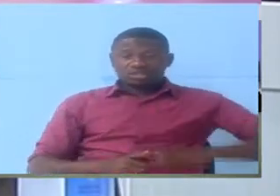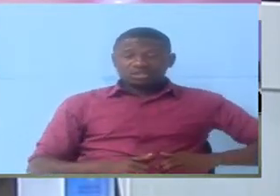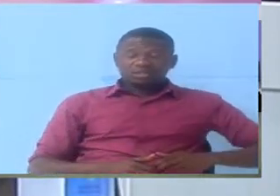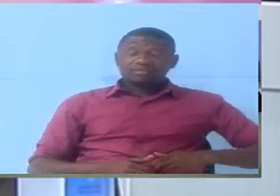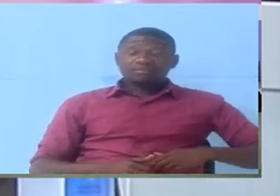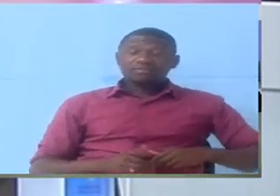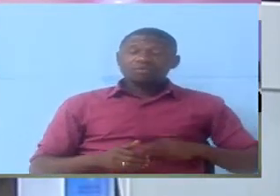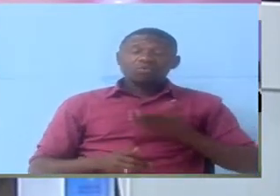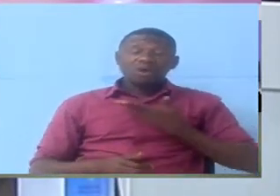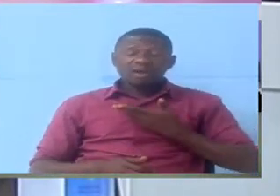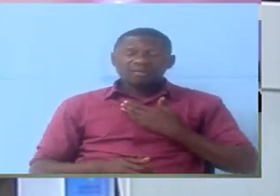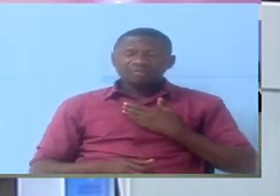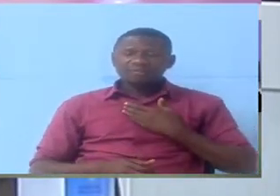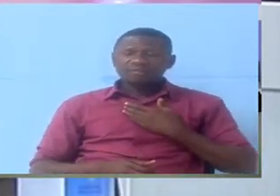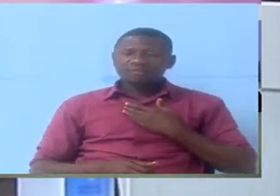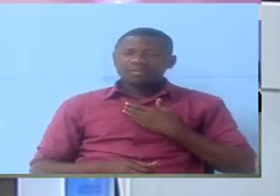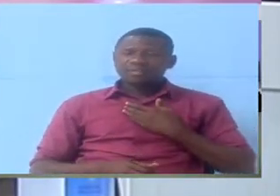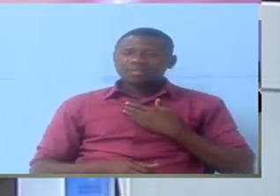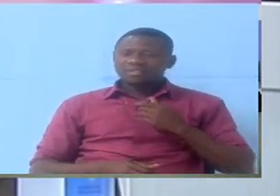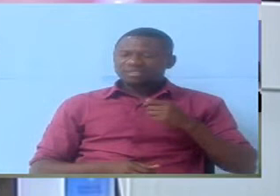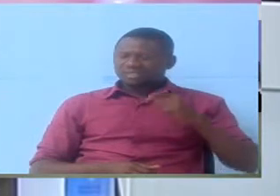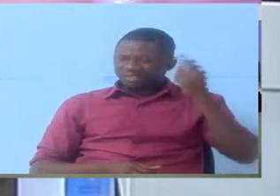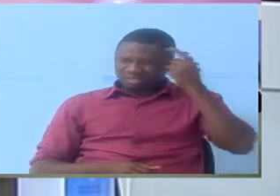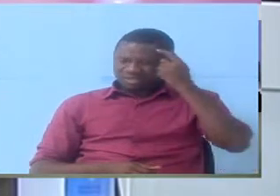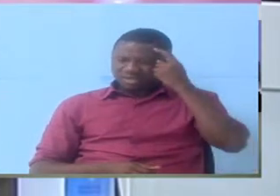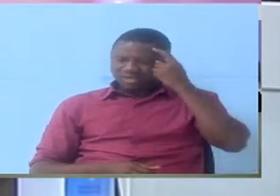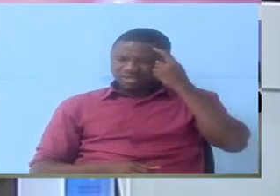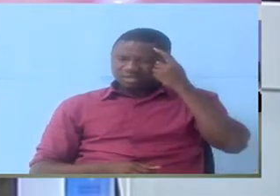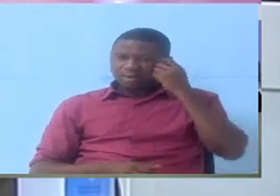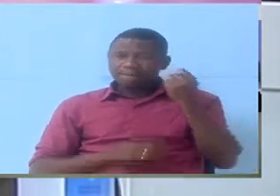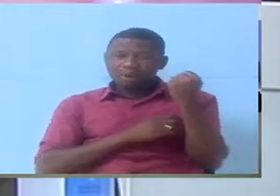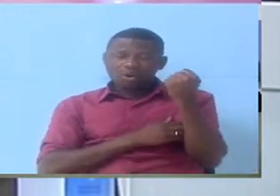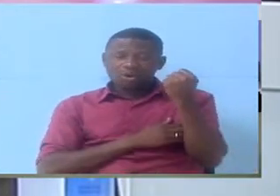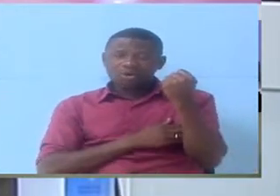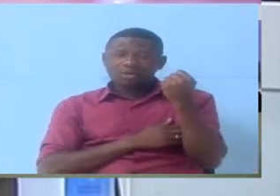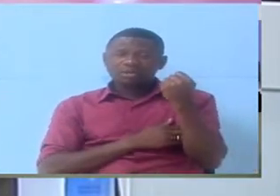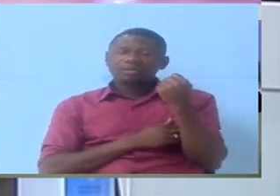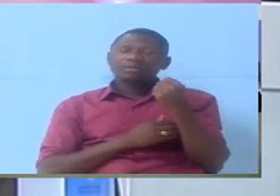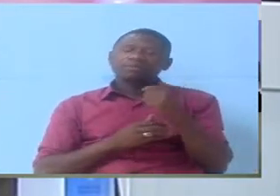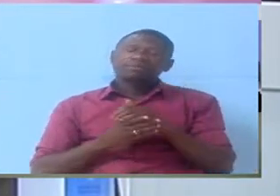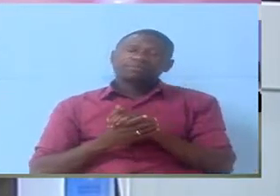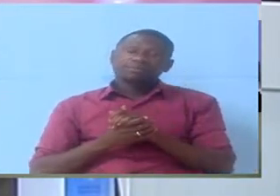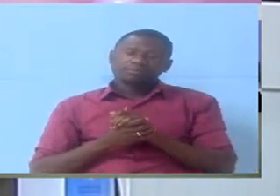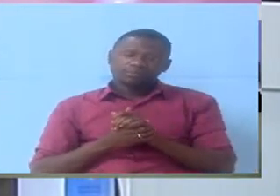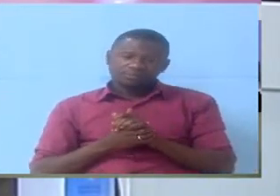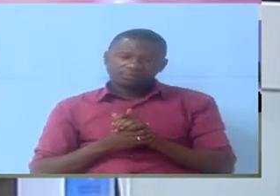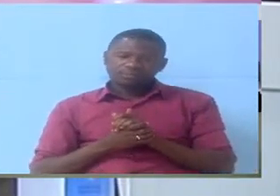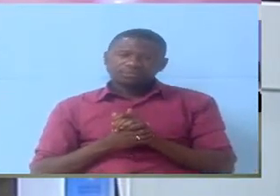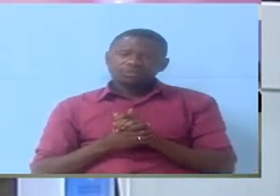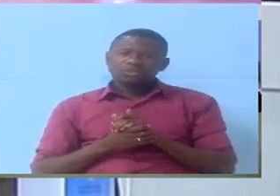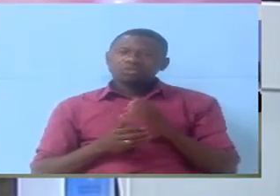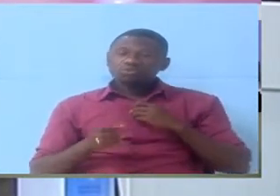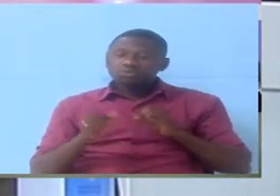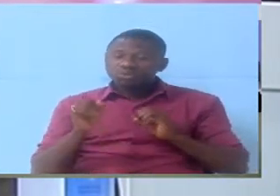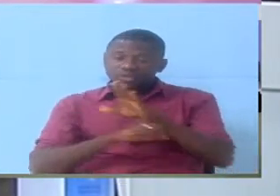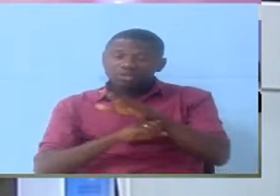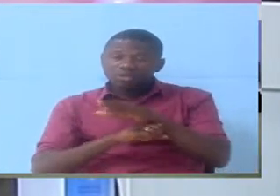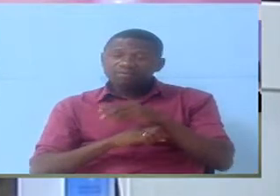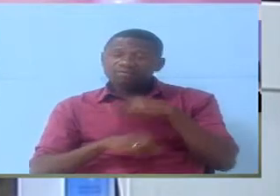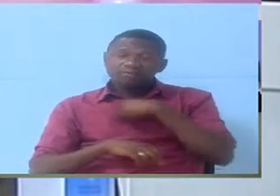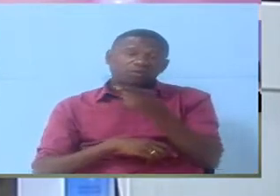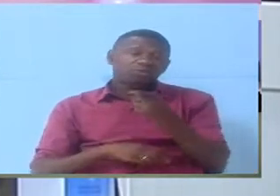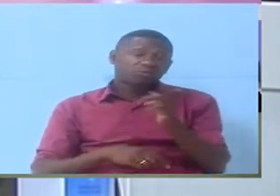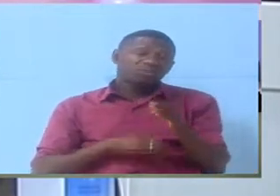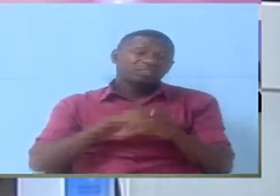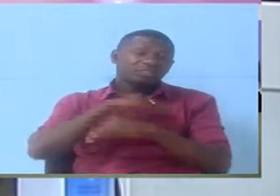mind. Mensi fatia. The audacity. Kanyin jusu bengo soto. The power. Kasembo soto. Instruct for the execution